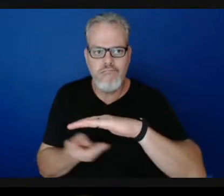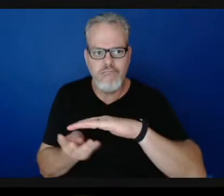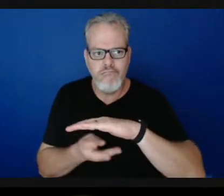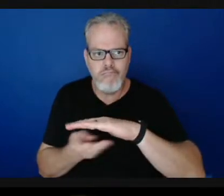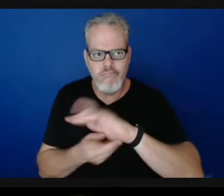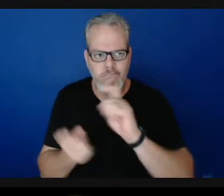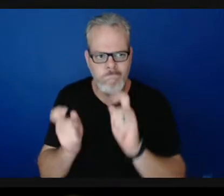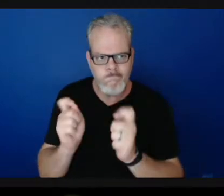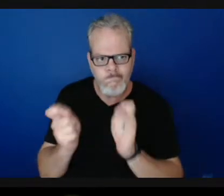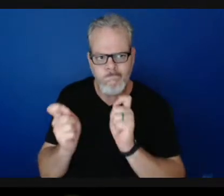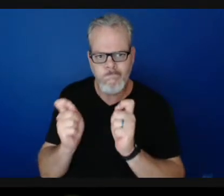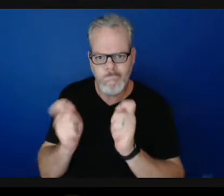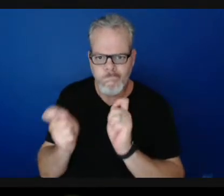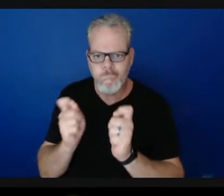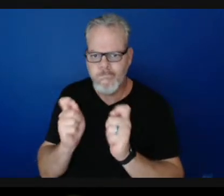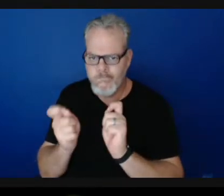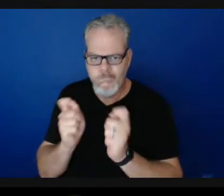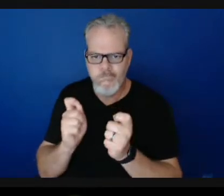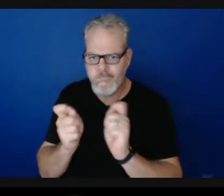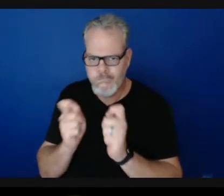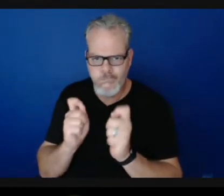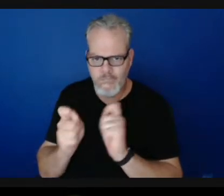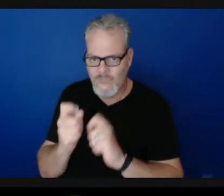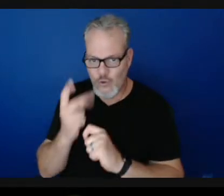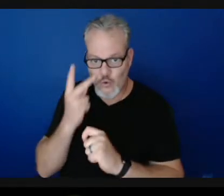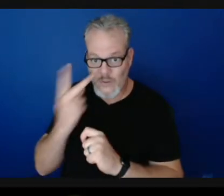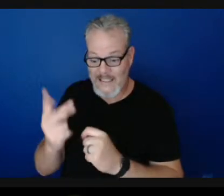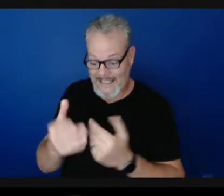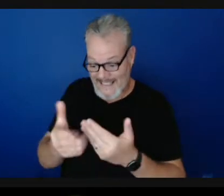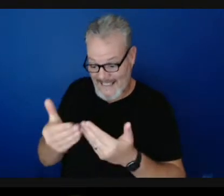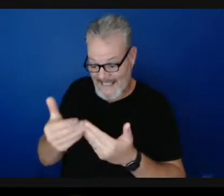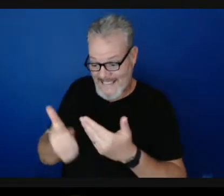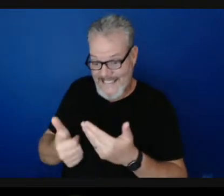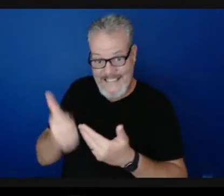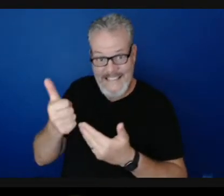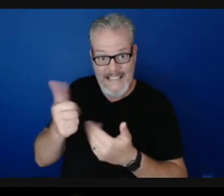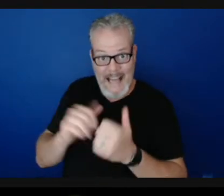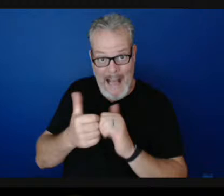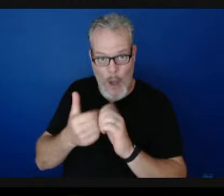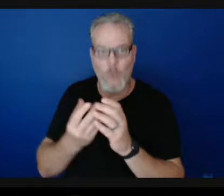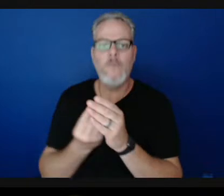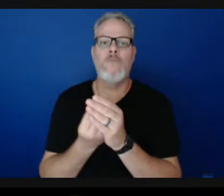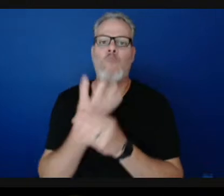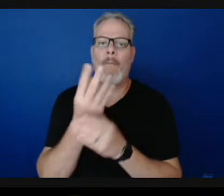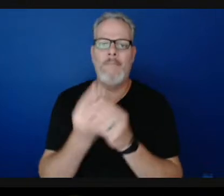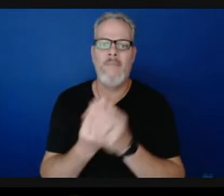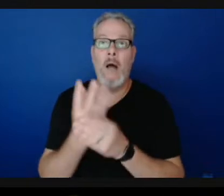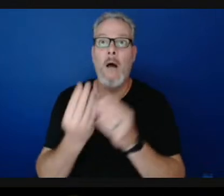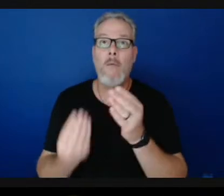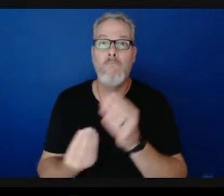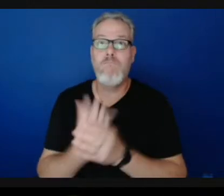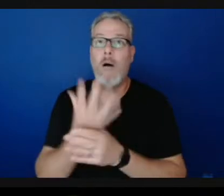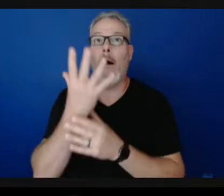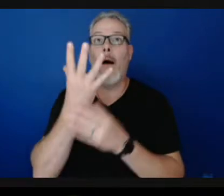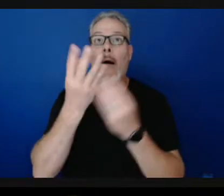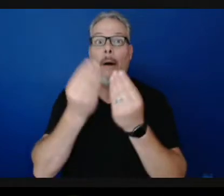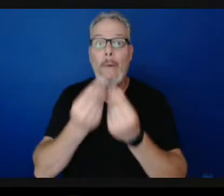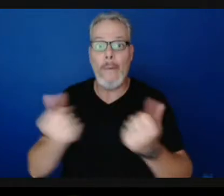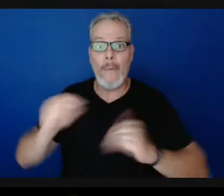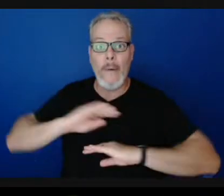however it can, right? And as we saw most recently, the easiest way to adjust was by erupting out of the summit. So for now, that's still the